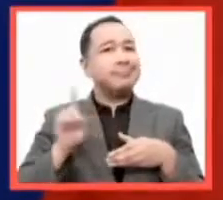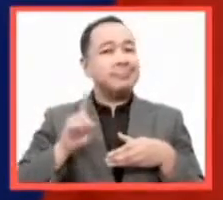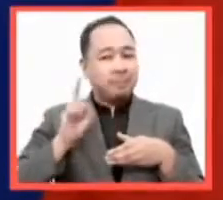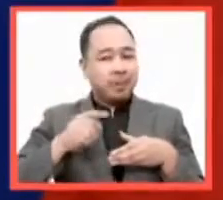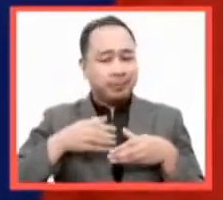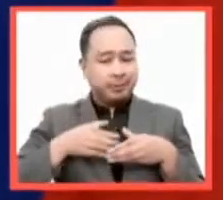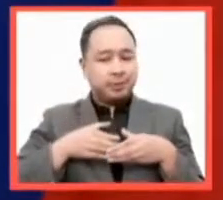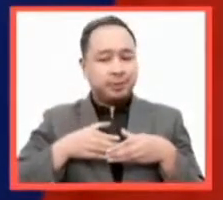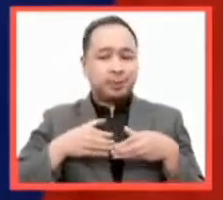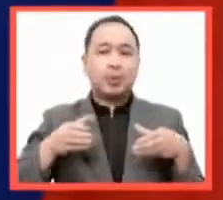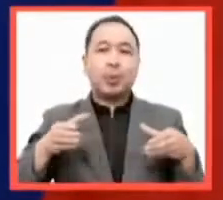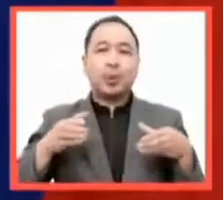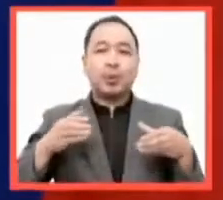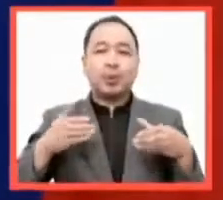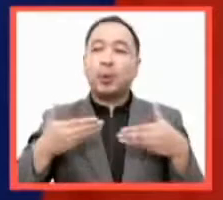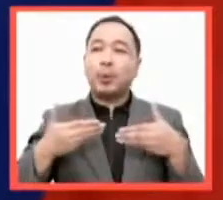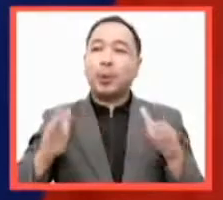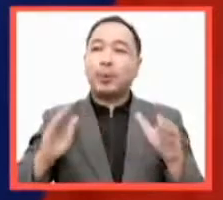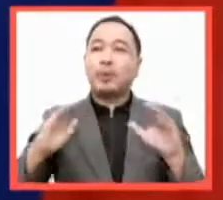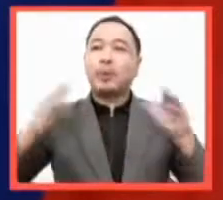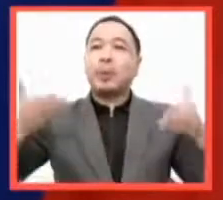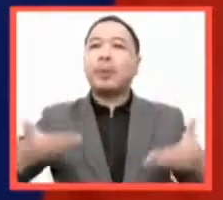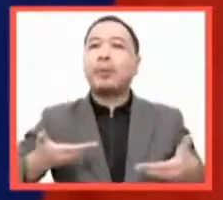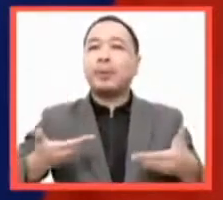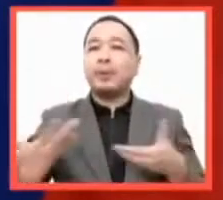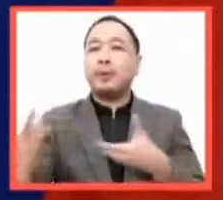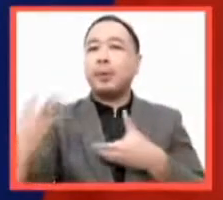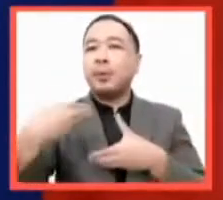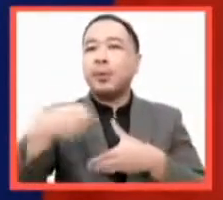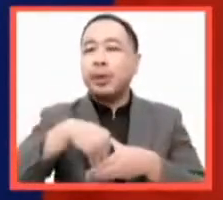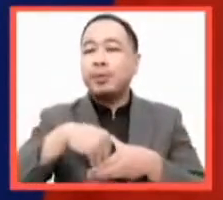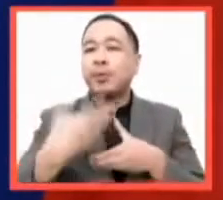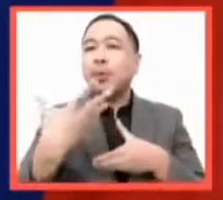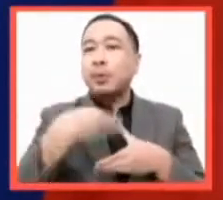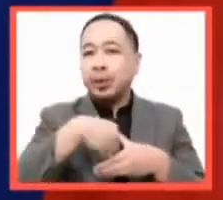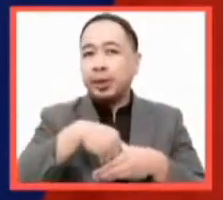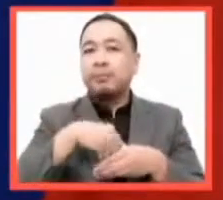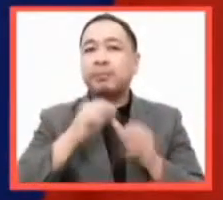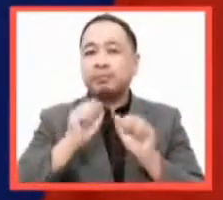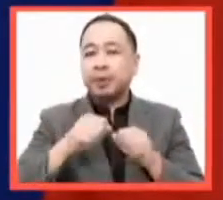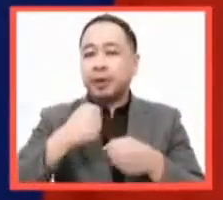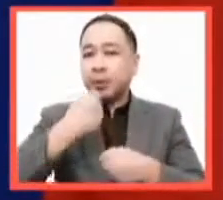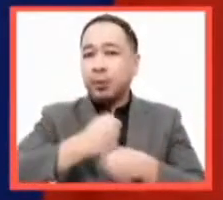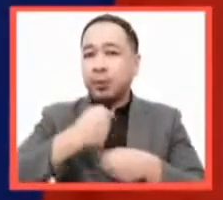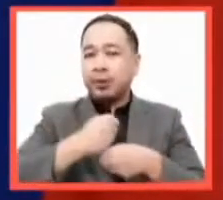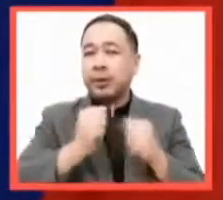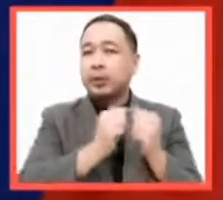nation so we can work together to secure our common future.